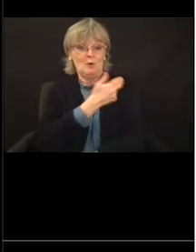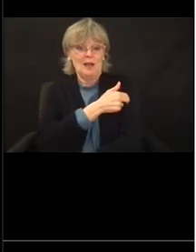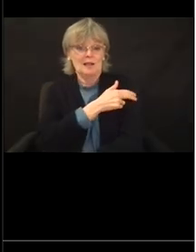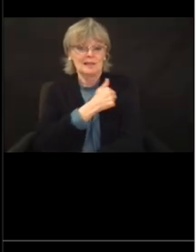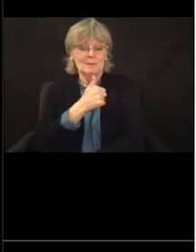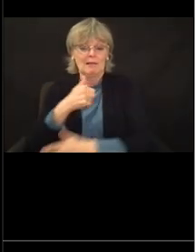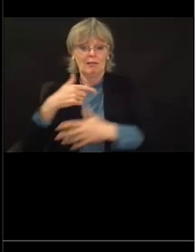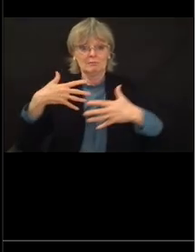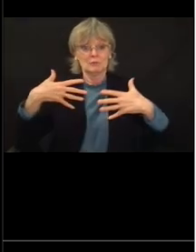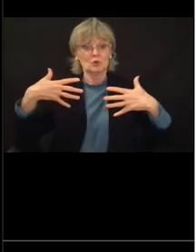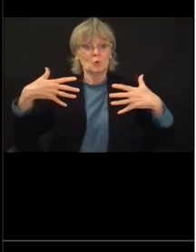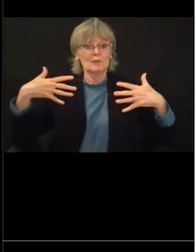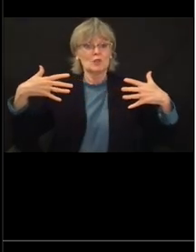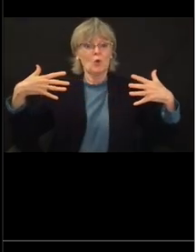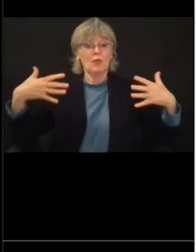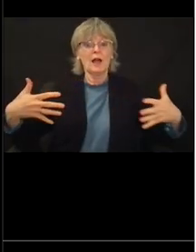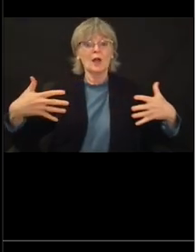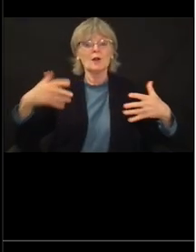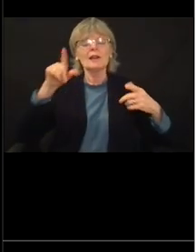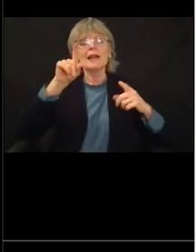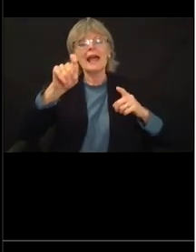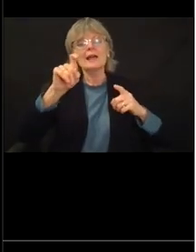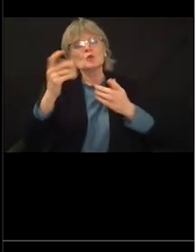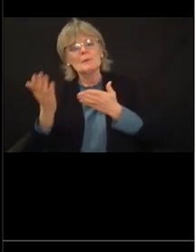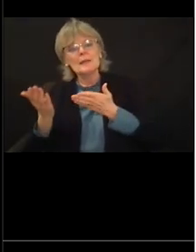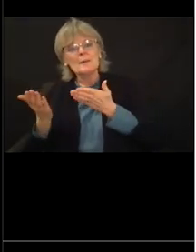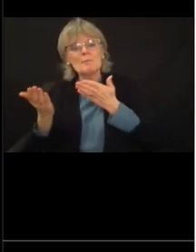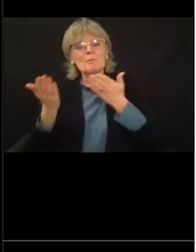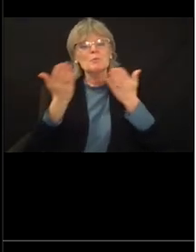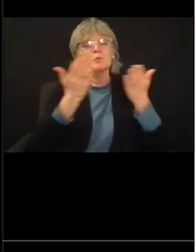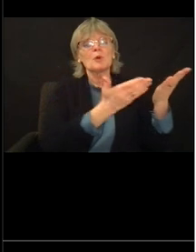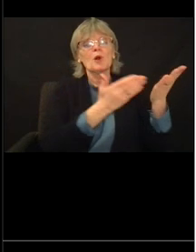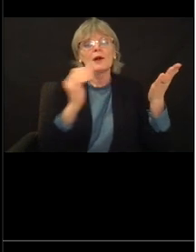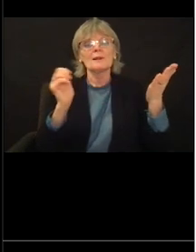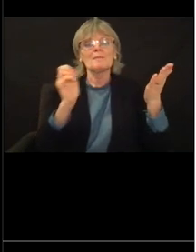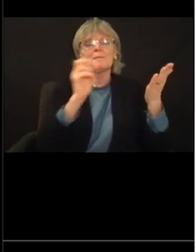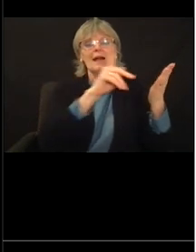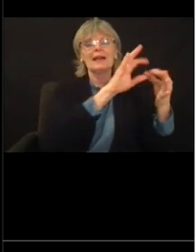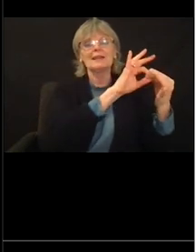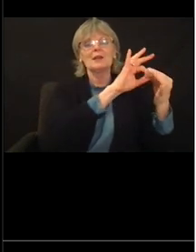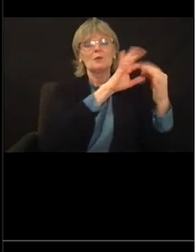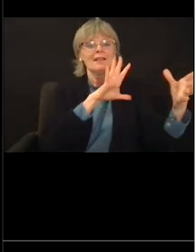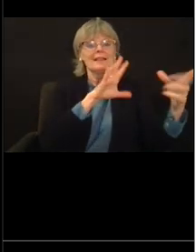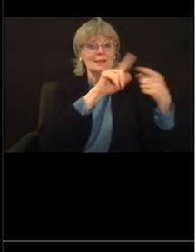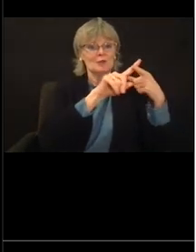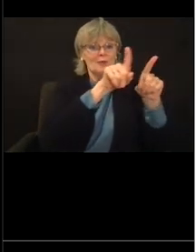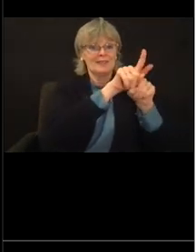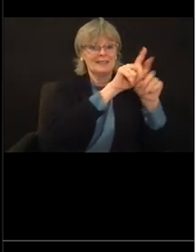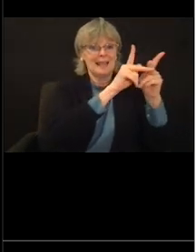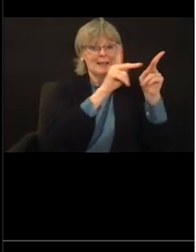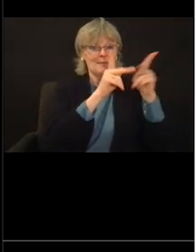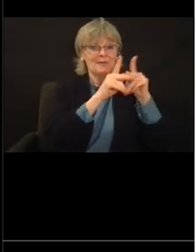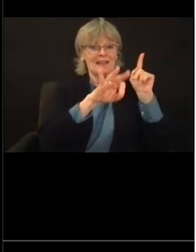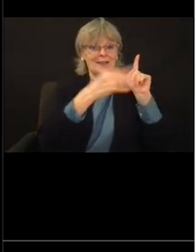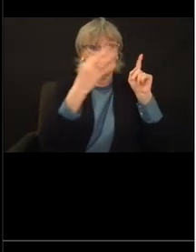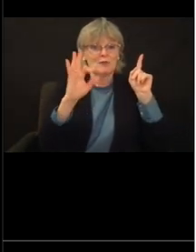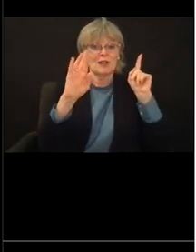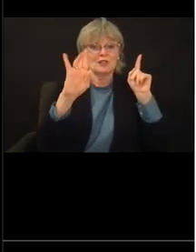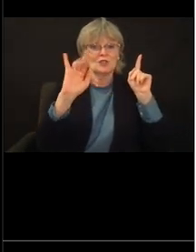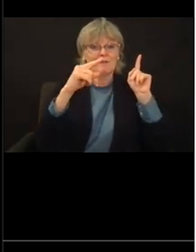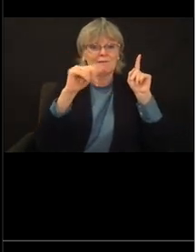that, you know, she has to be transported back and released back at French Frigate Shoals. So it's pretty difficult when there's a